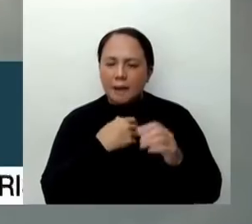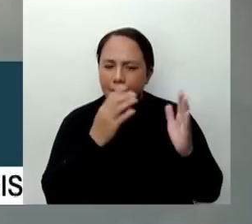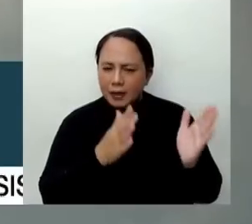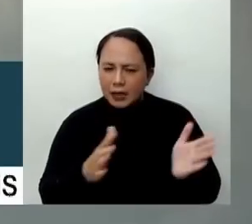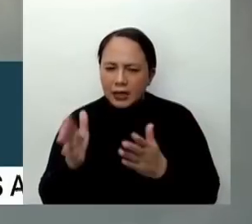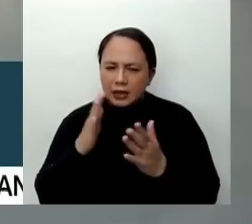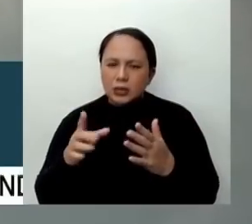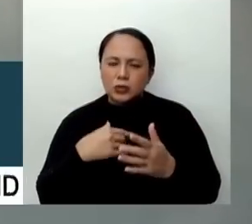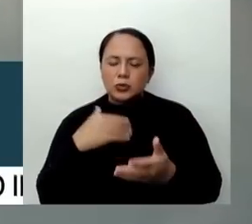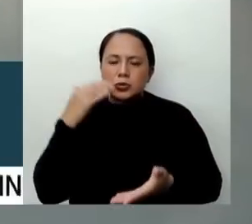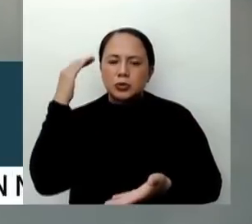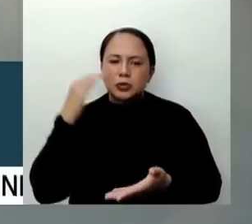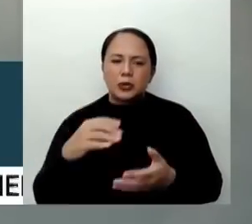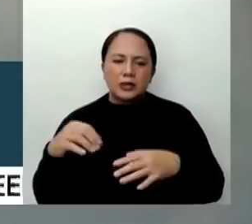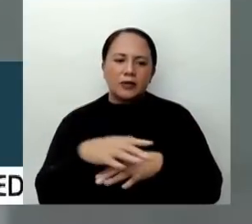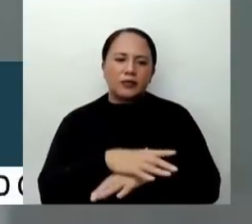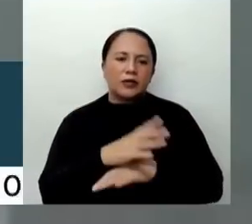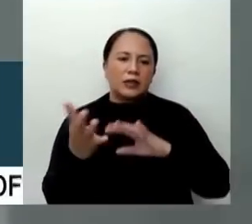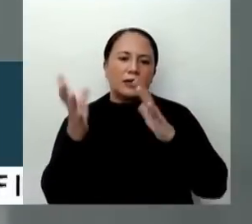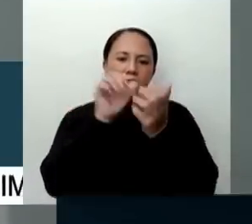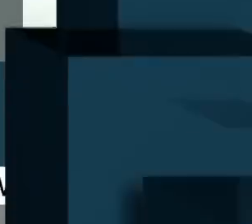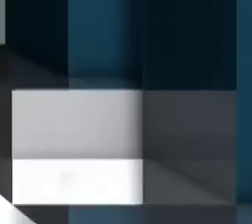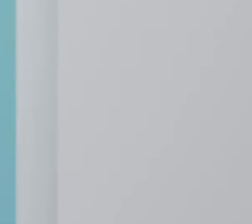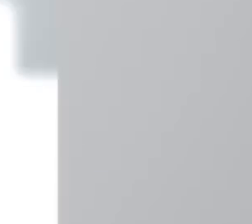mitigate the effects of climate change.